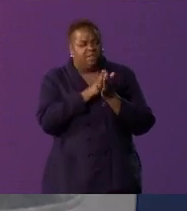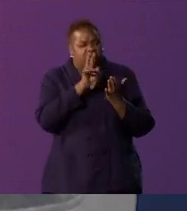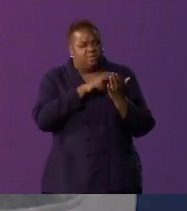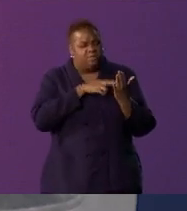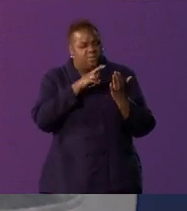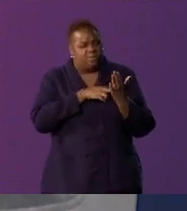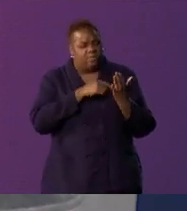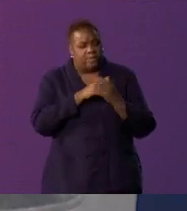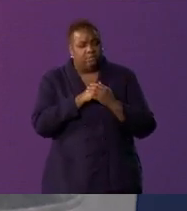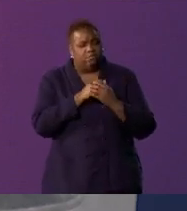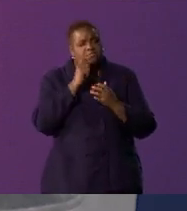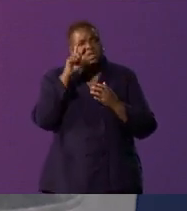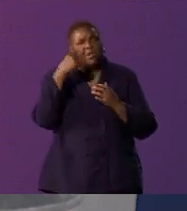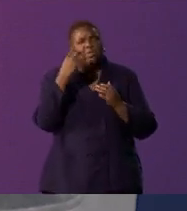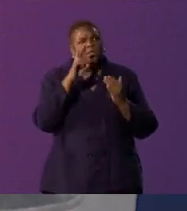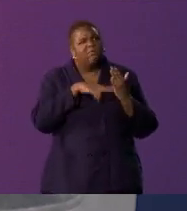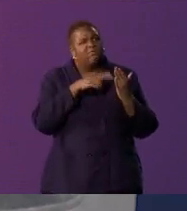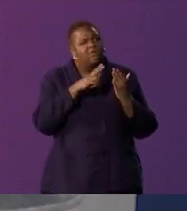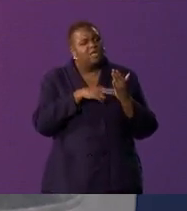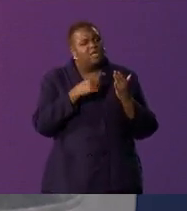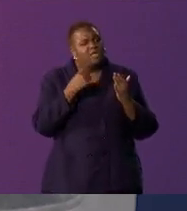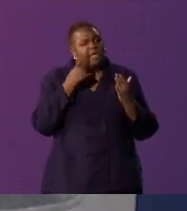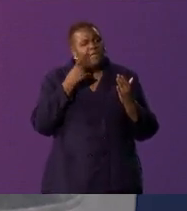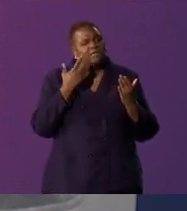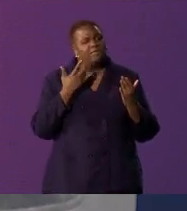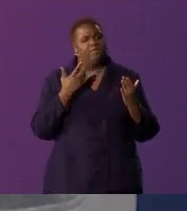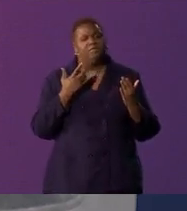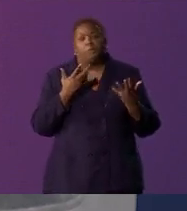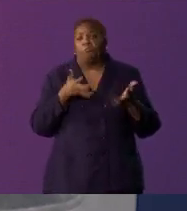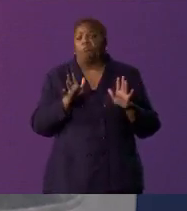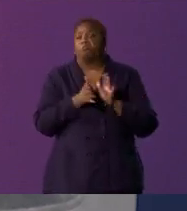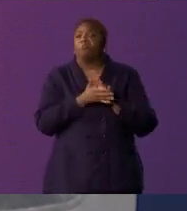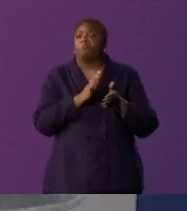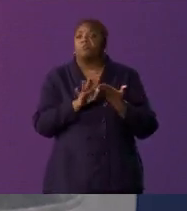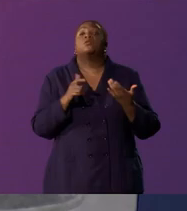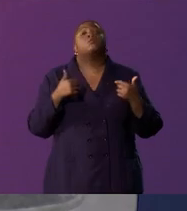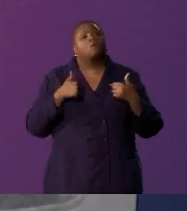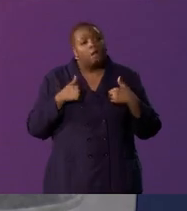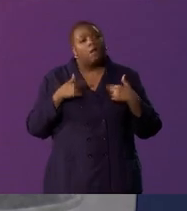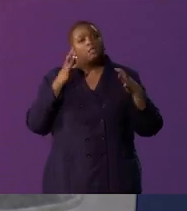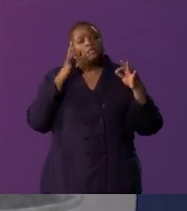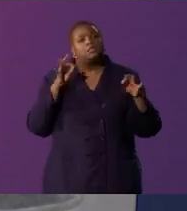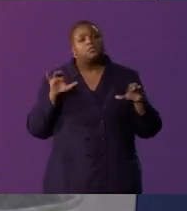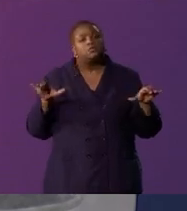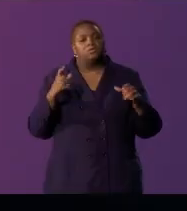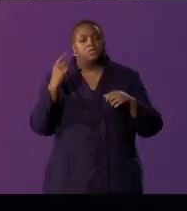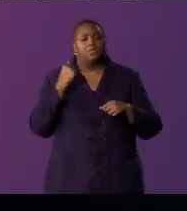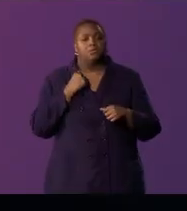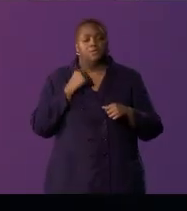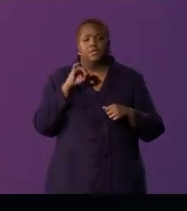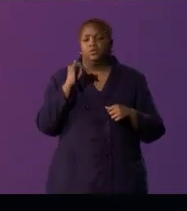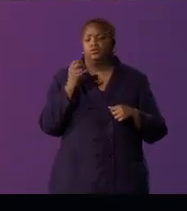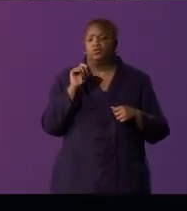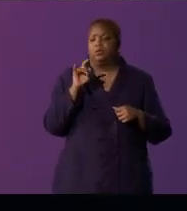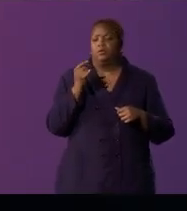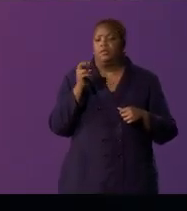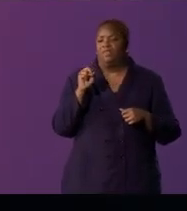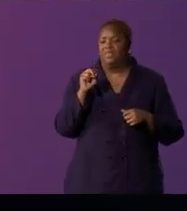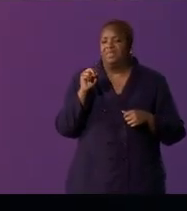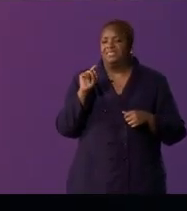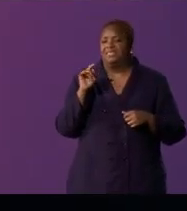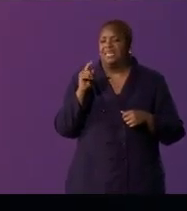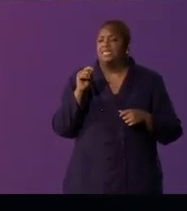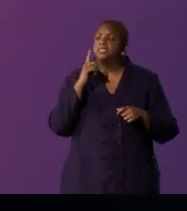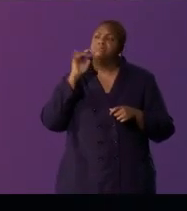I just didn't read the book and sort of worry in silence. I okay, got to do something about it. Call Jonathan Haidt. Hey, Jonathan, what can we do about